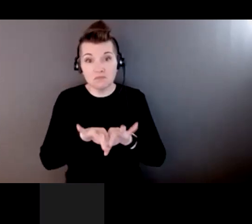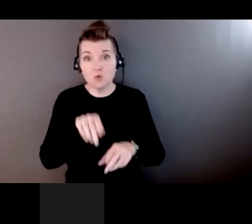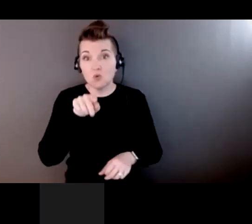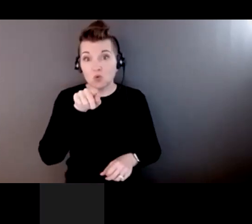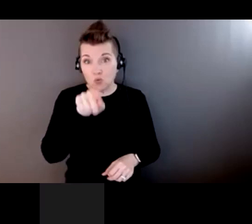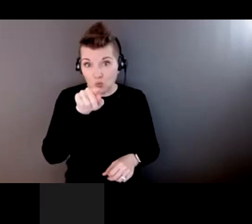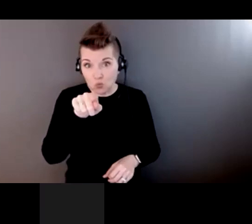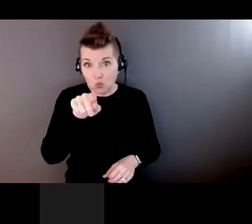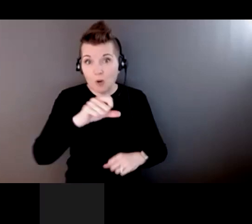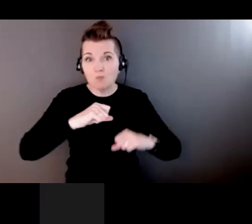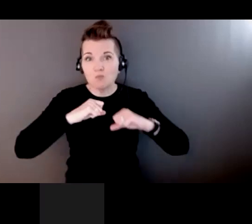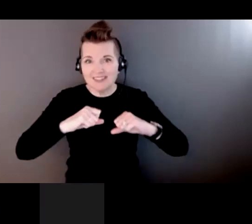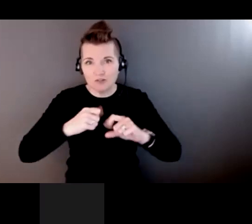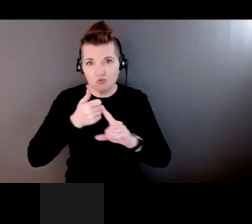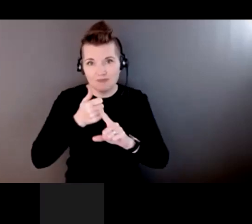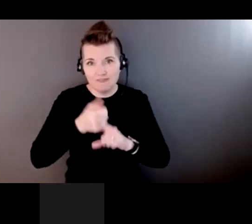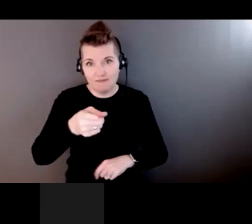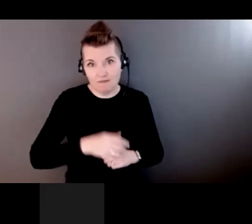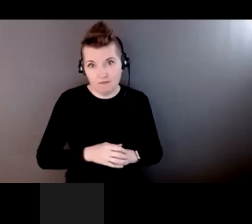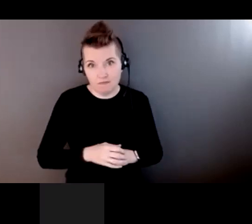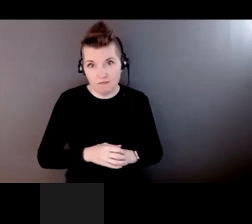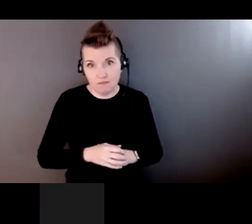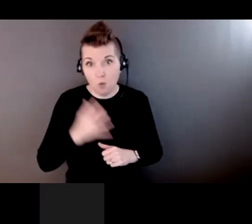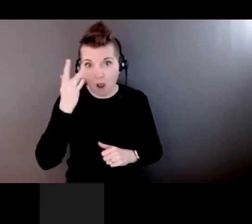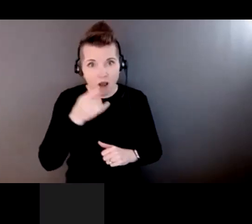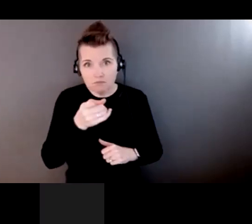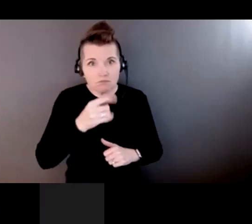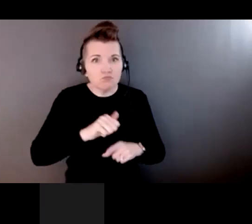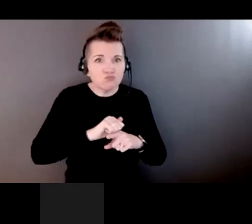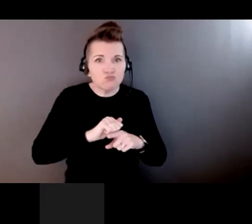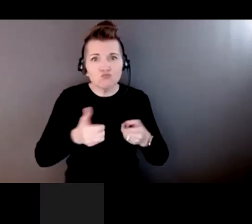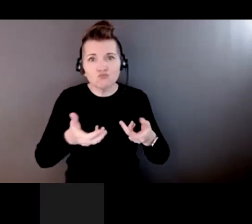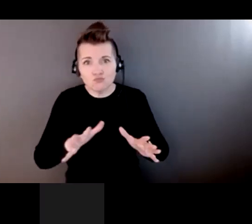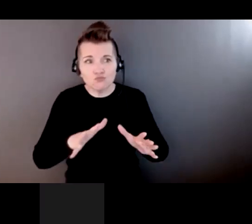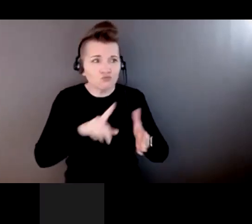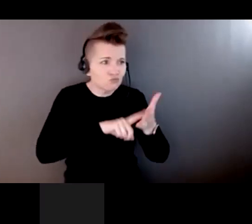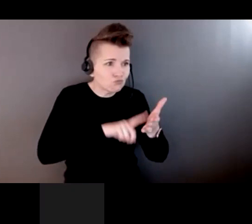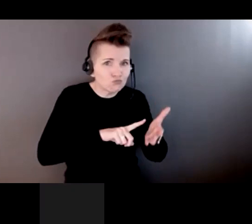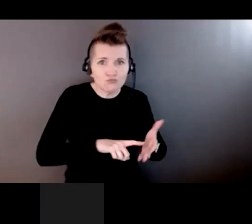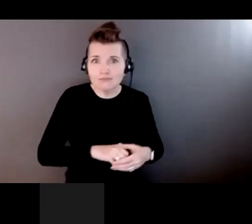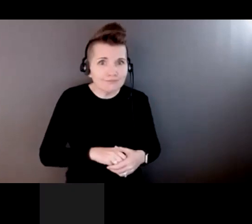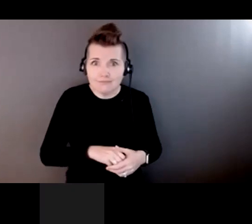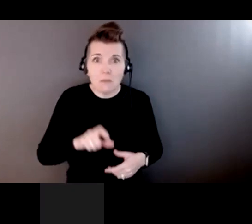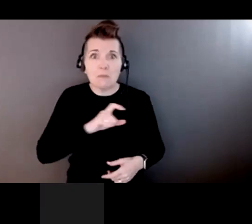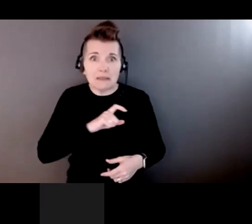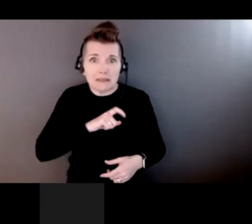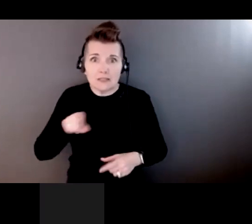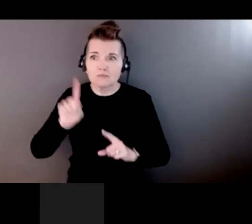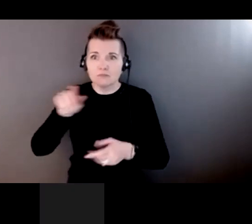Most of us don't have the training to be investigators. That's why police go to police college and take a lot of the training they do.